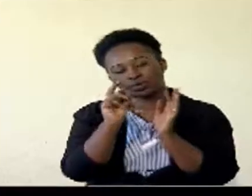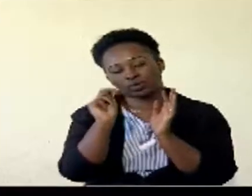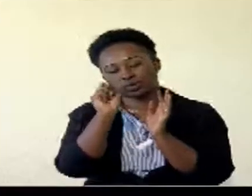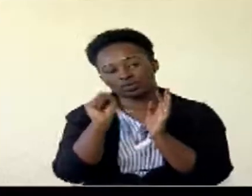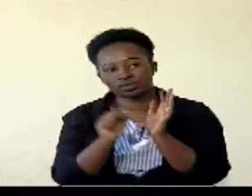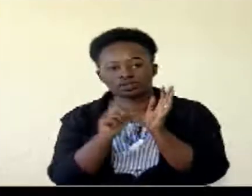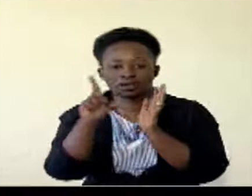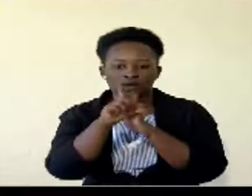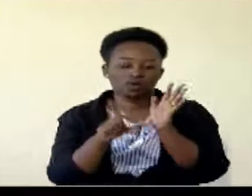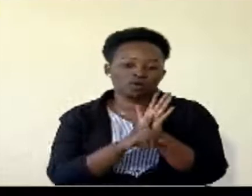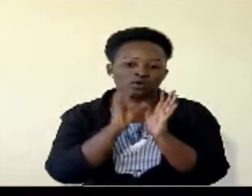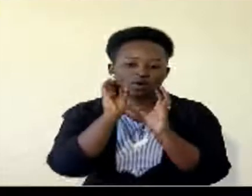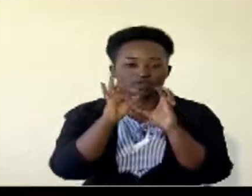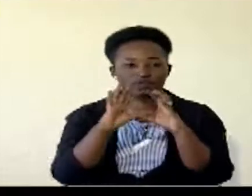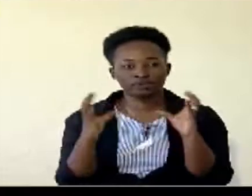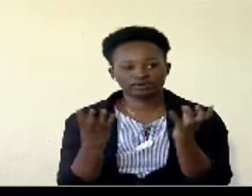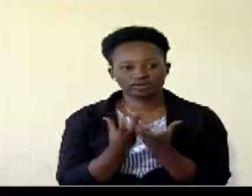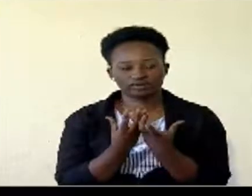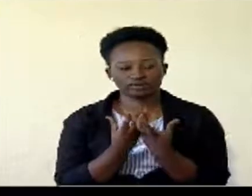of universal